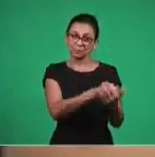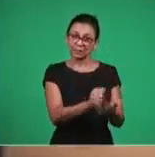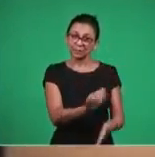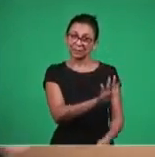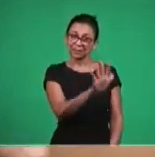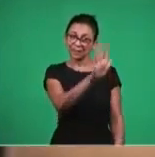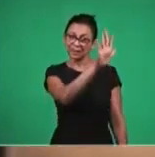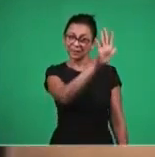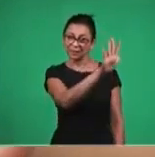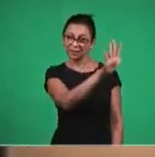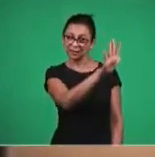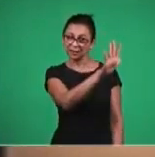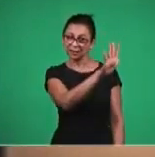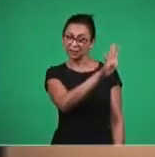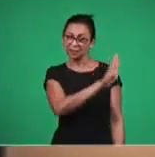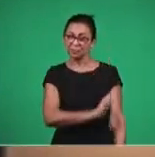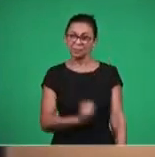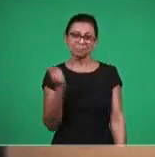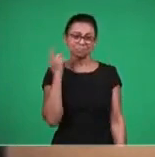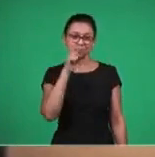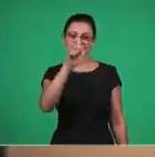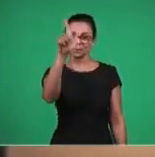is very expensive.